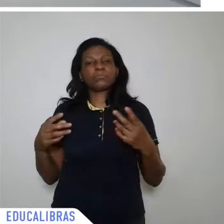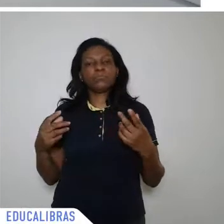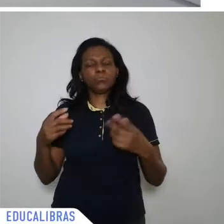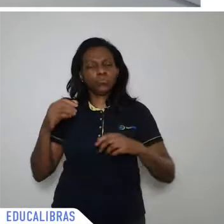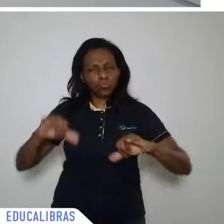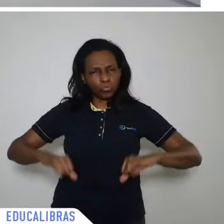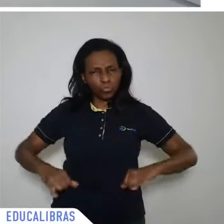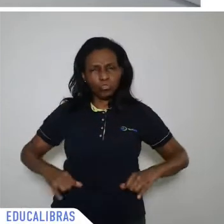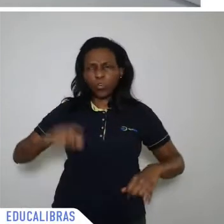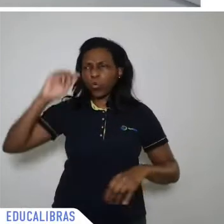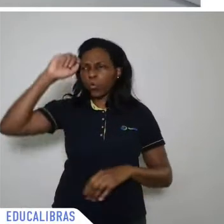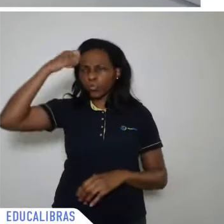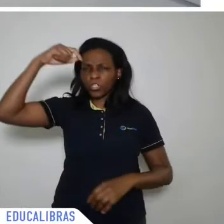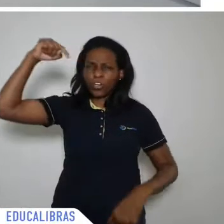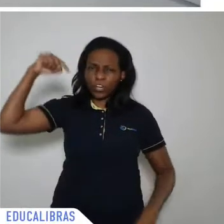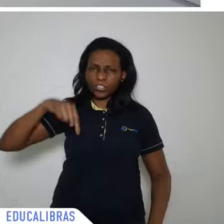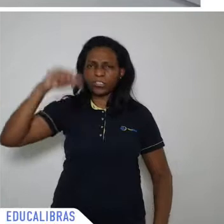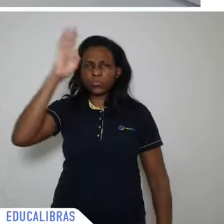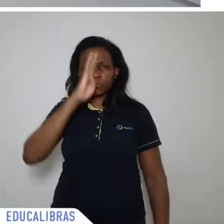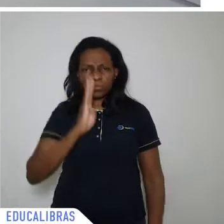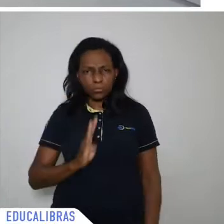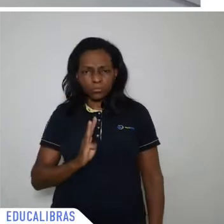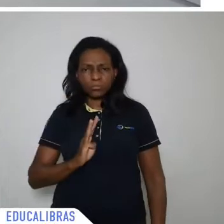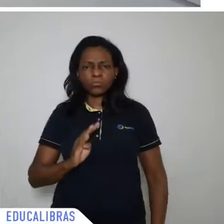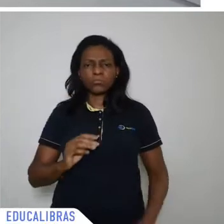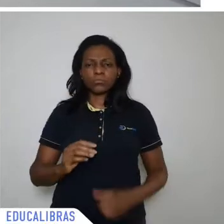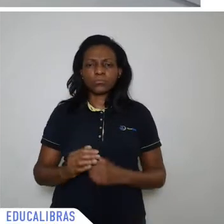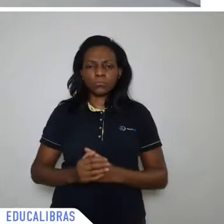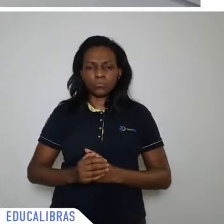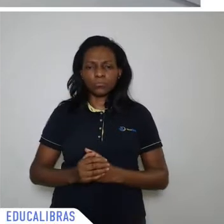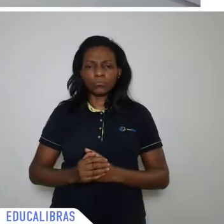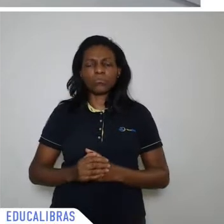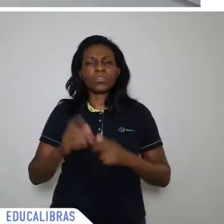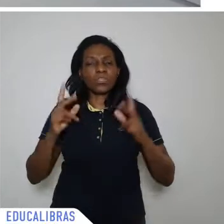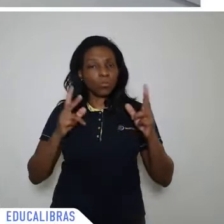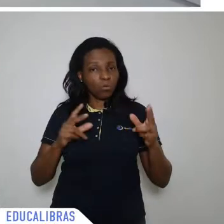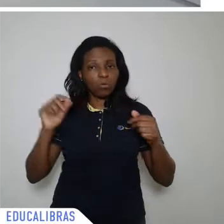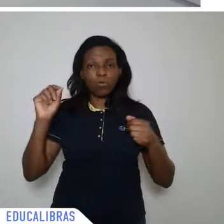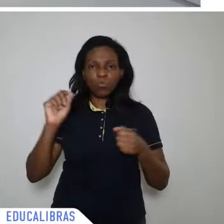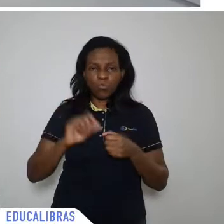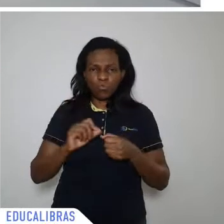towards the reality of Black Brazilians.